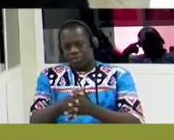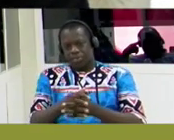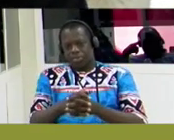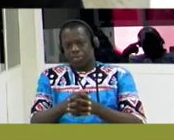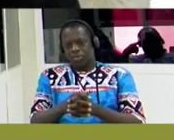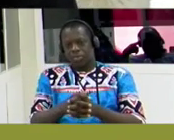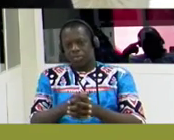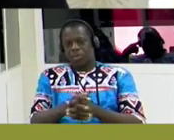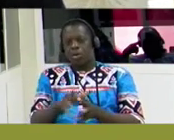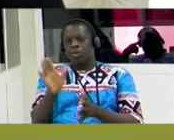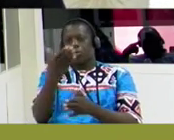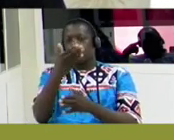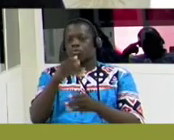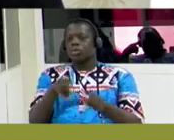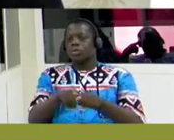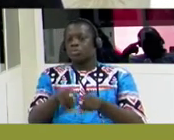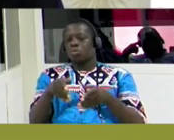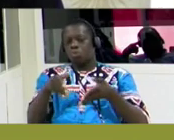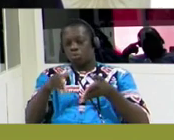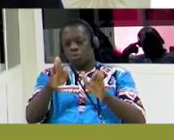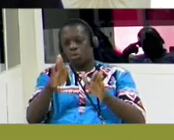I'm going to the point of